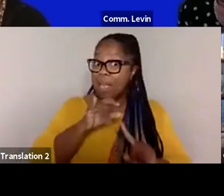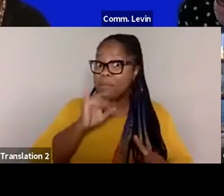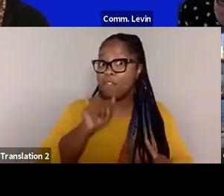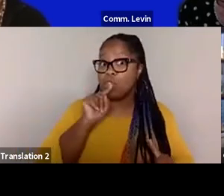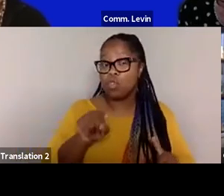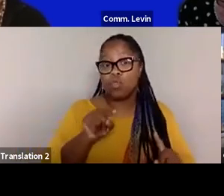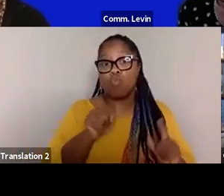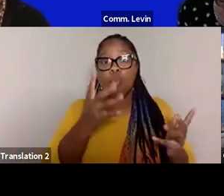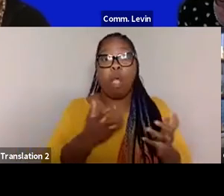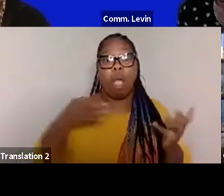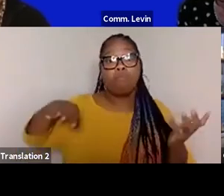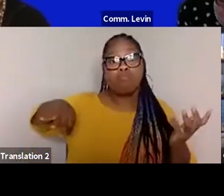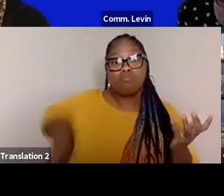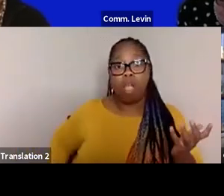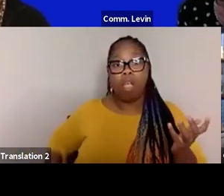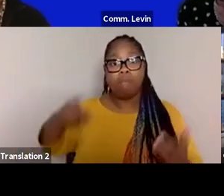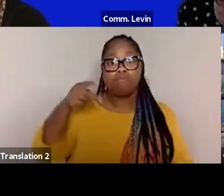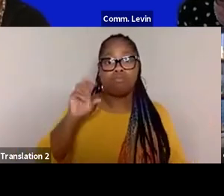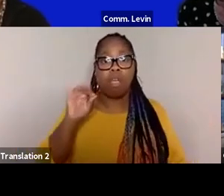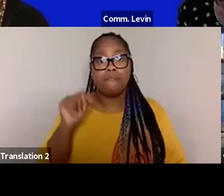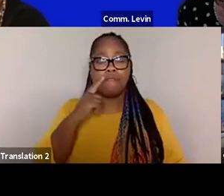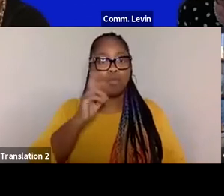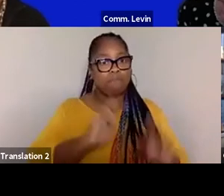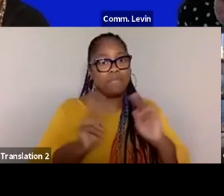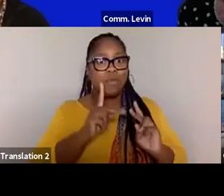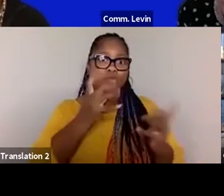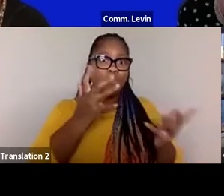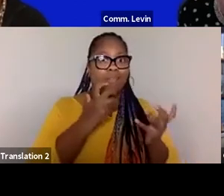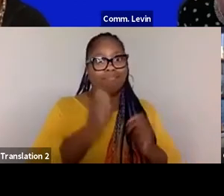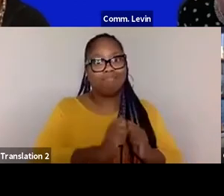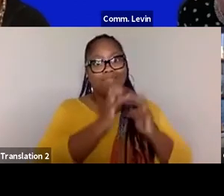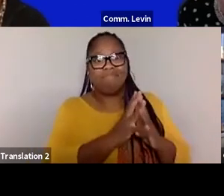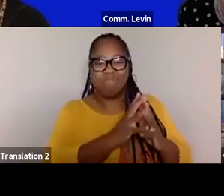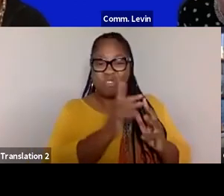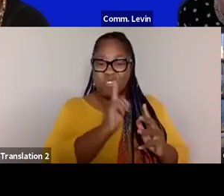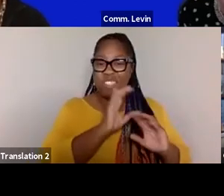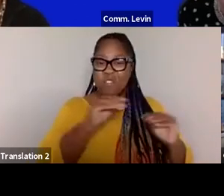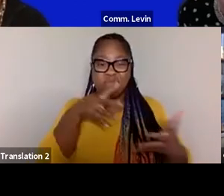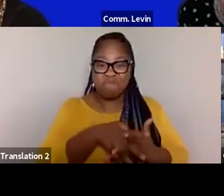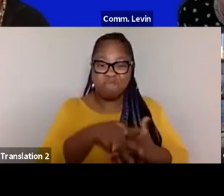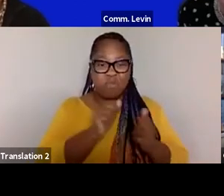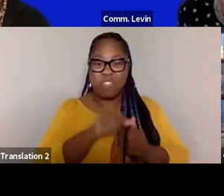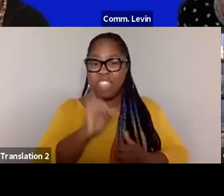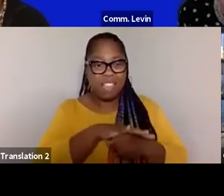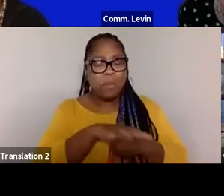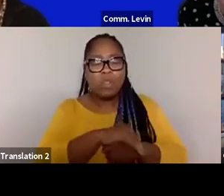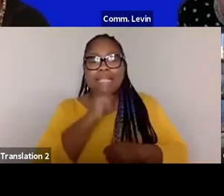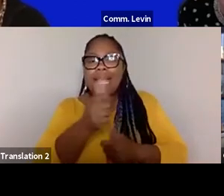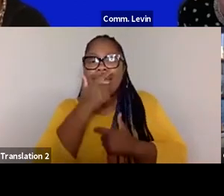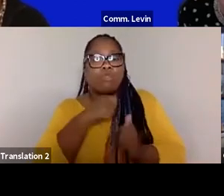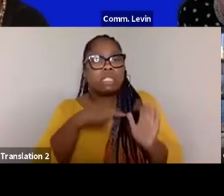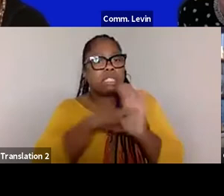of making a profit for people who want to build a building who have no connection to the neighborhood and aren't interested in the negative impacts